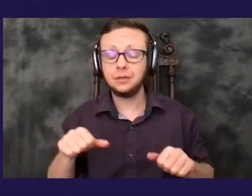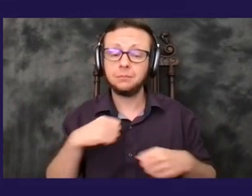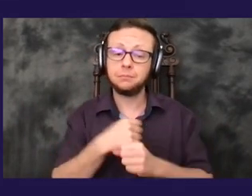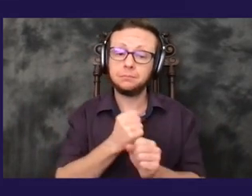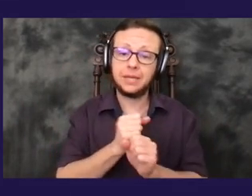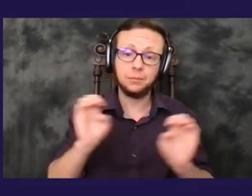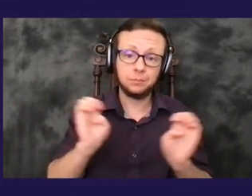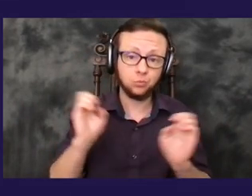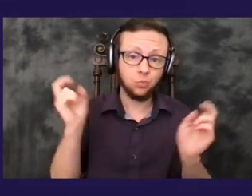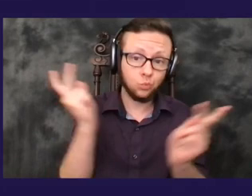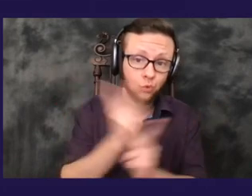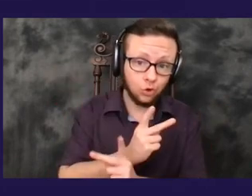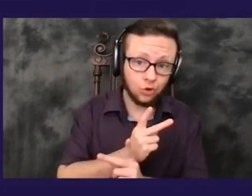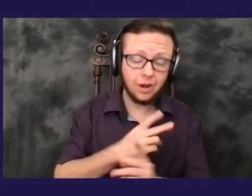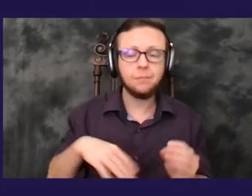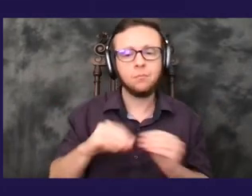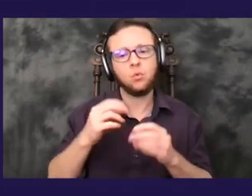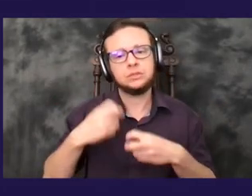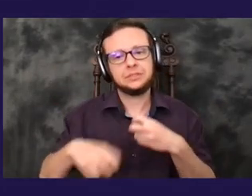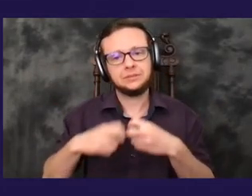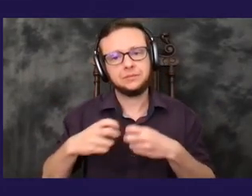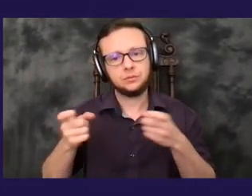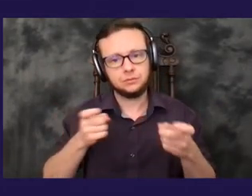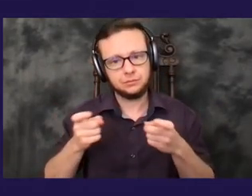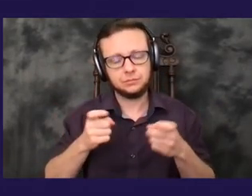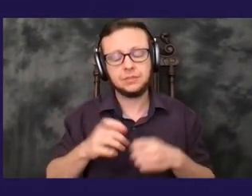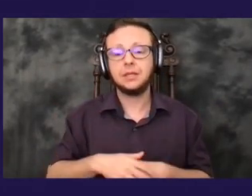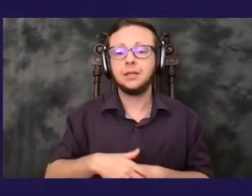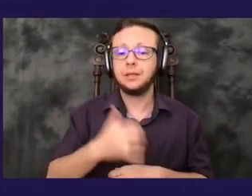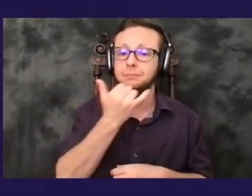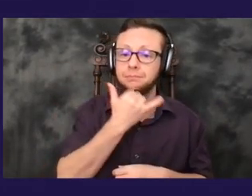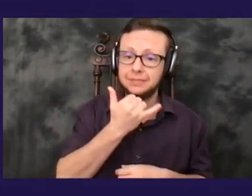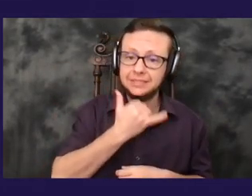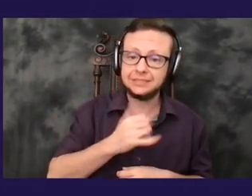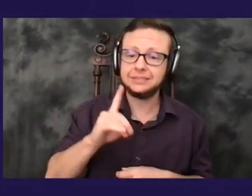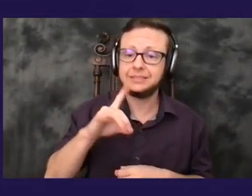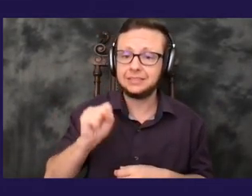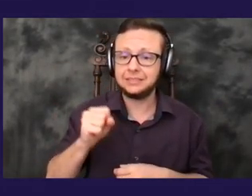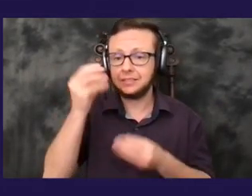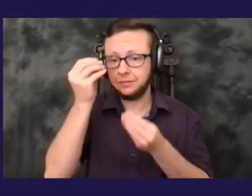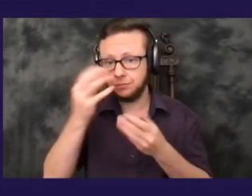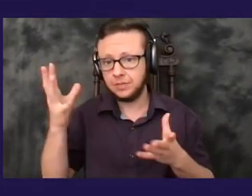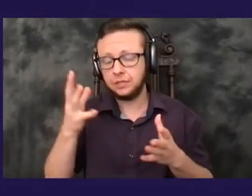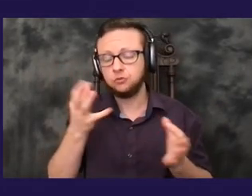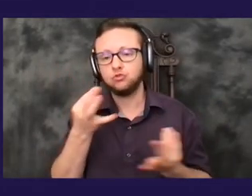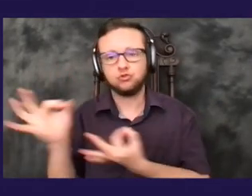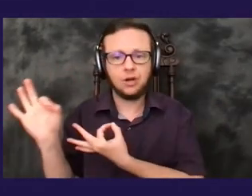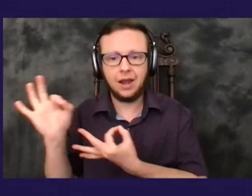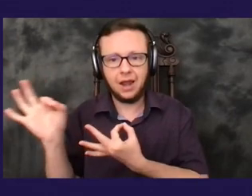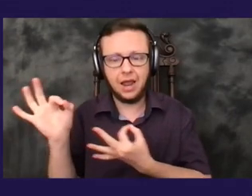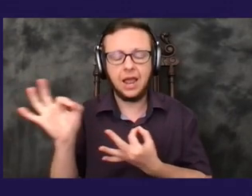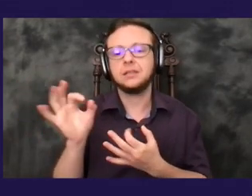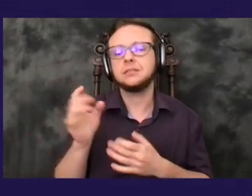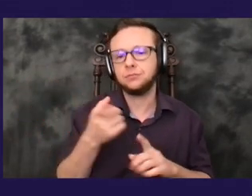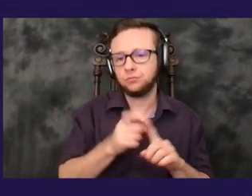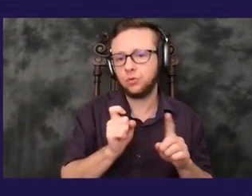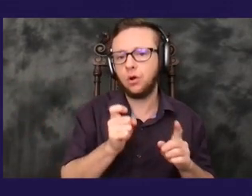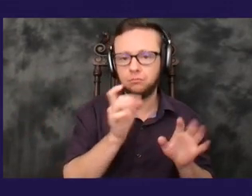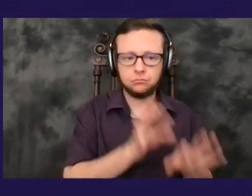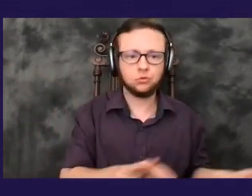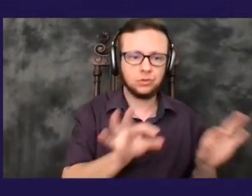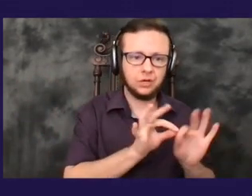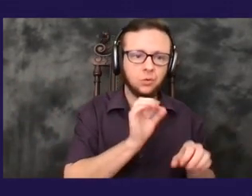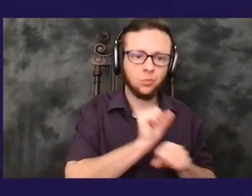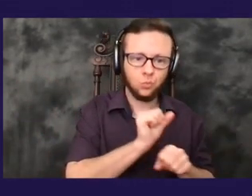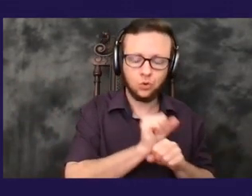much more difficult to manage. Mis and disinformation distracts us from our critical work that we must do to protect the health and